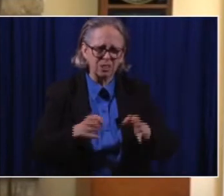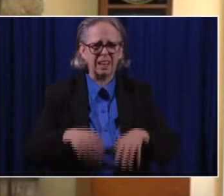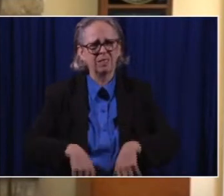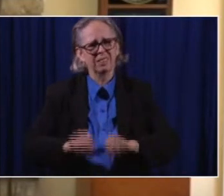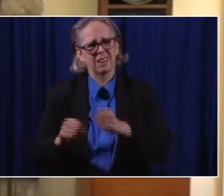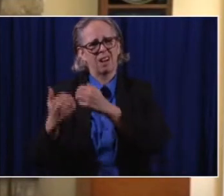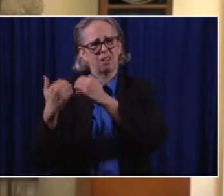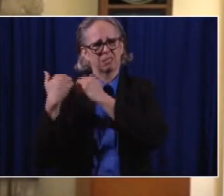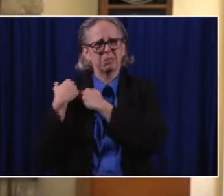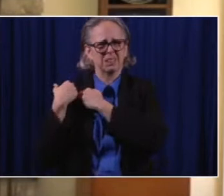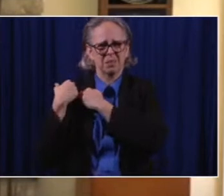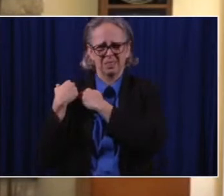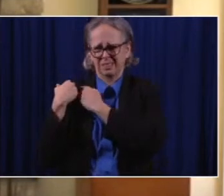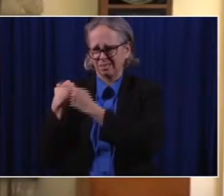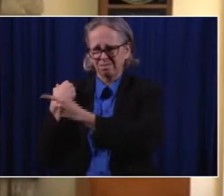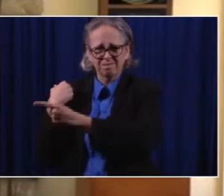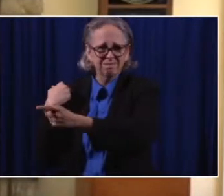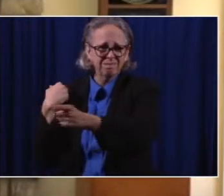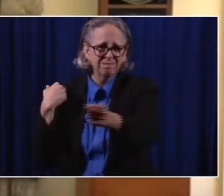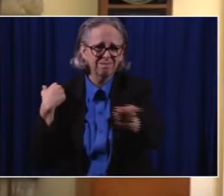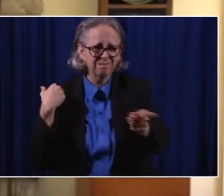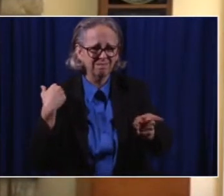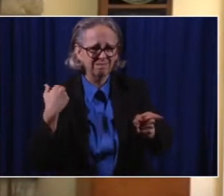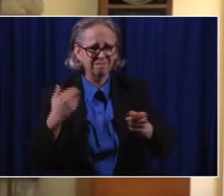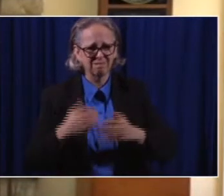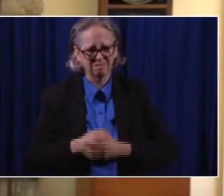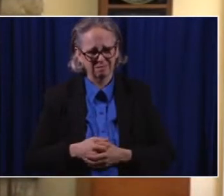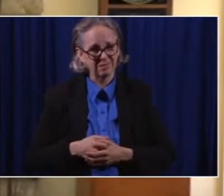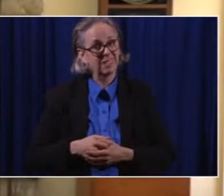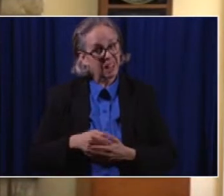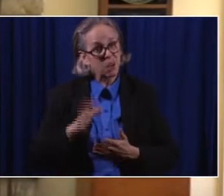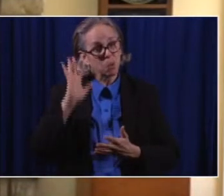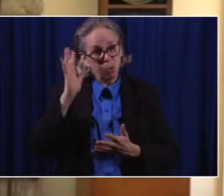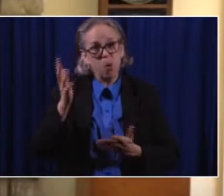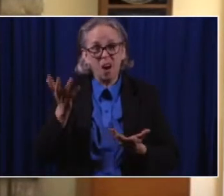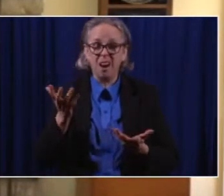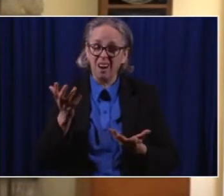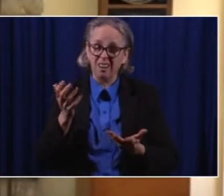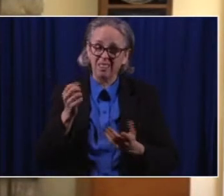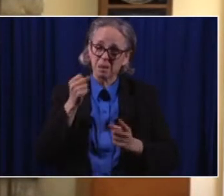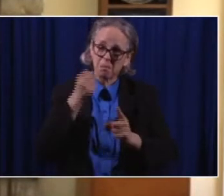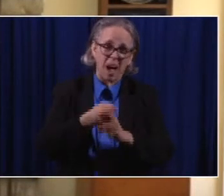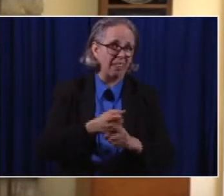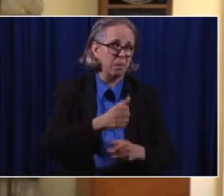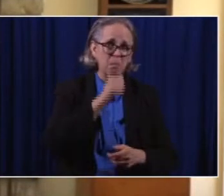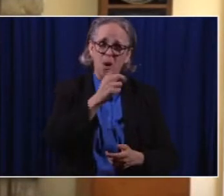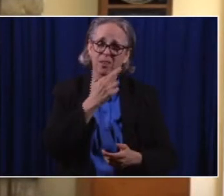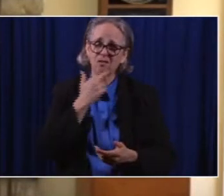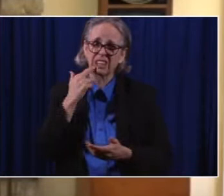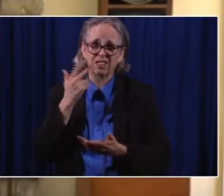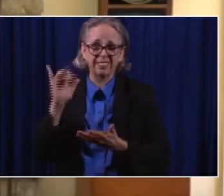that, but people can do that. And that's where we're seeing significant spread.